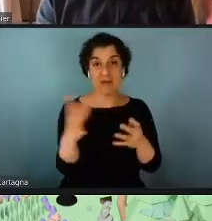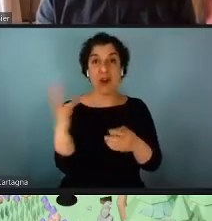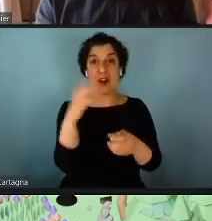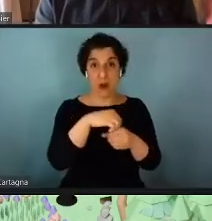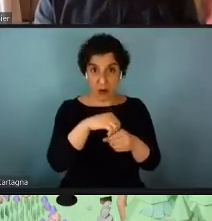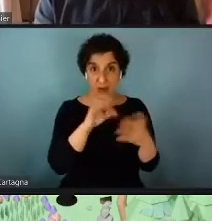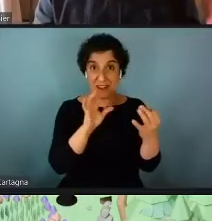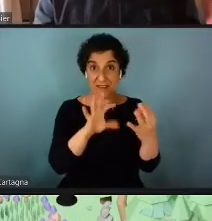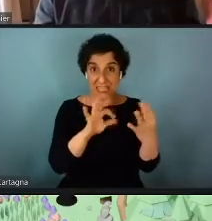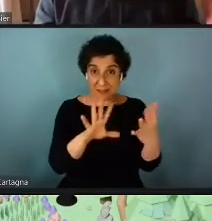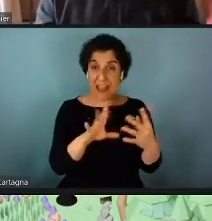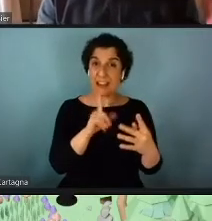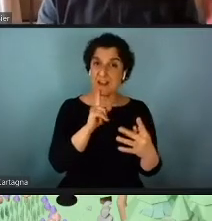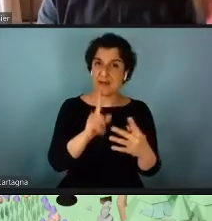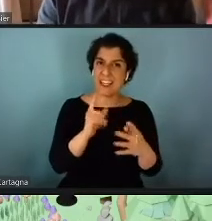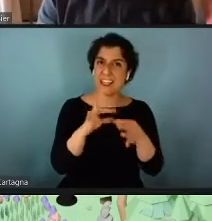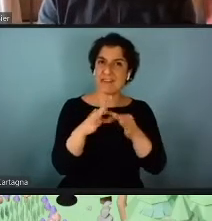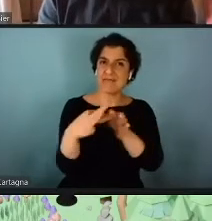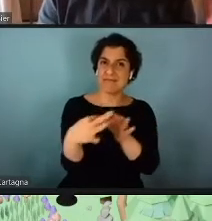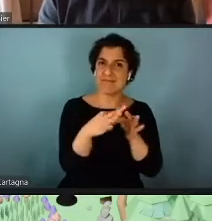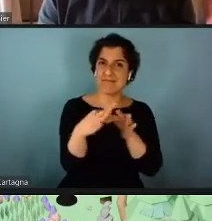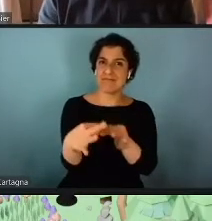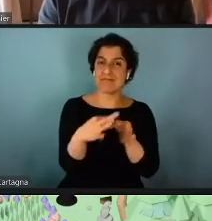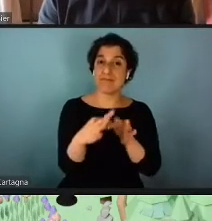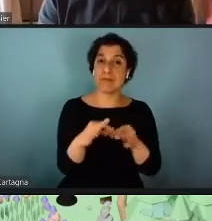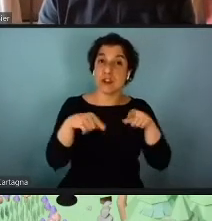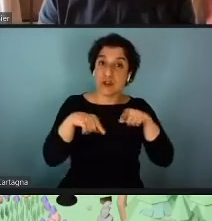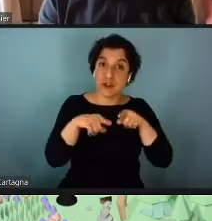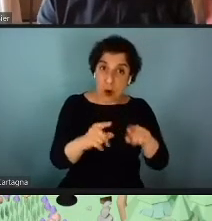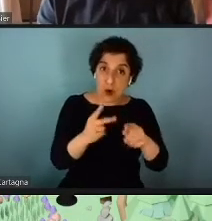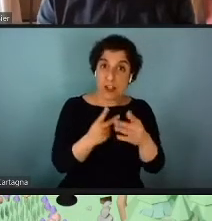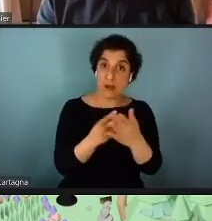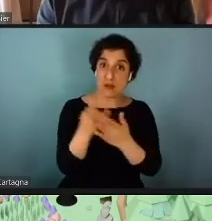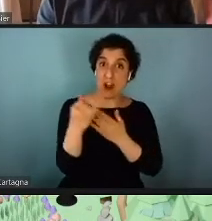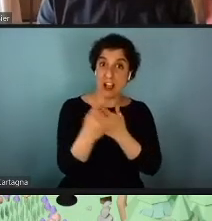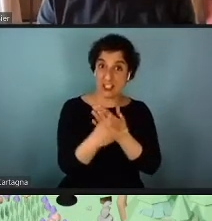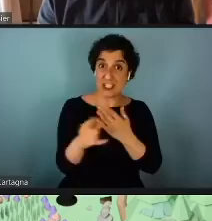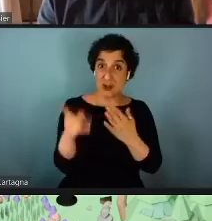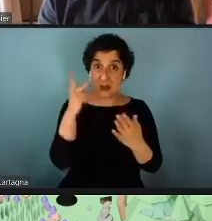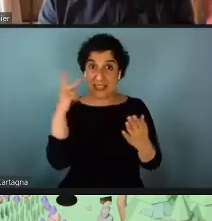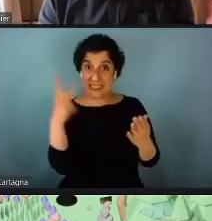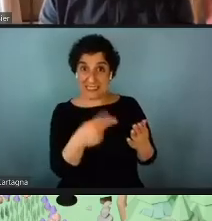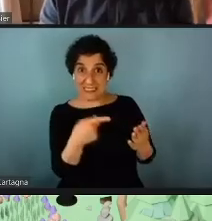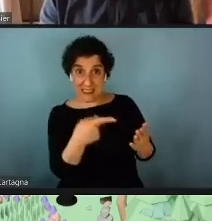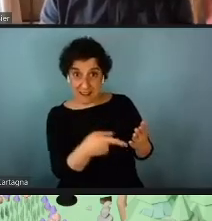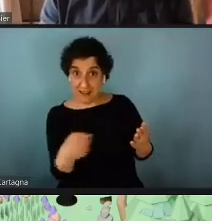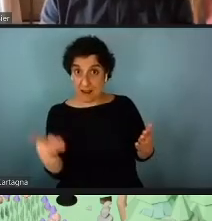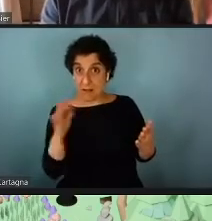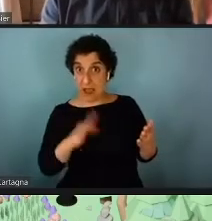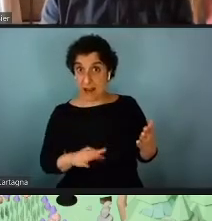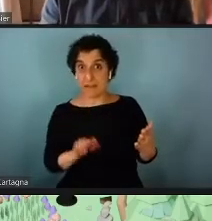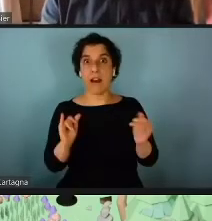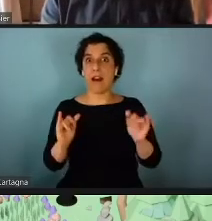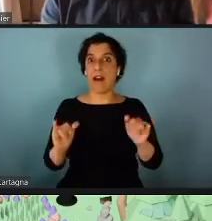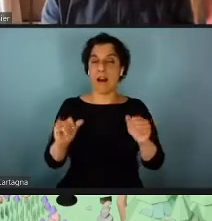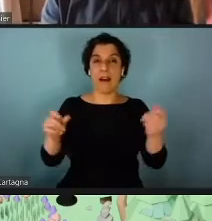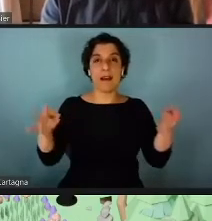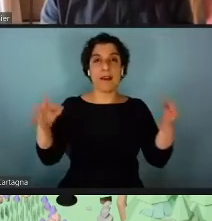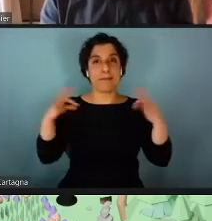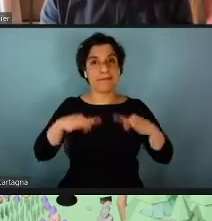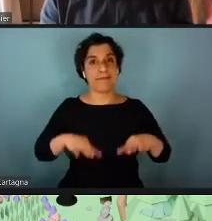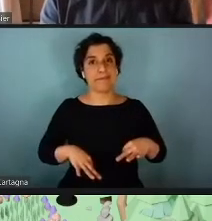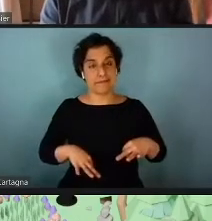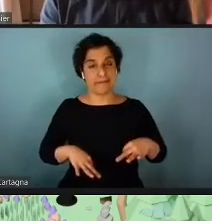engagement during the project so that you see what is the benefit and have a continuous evaluation of what's coming out